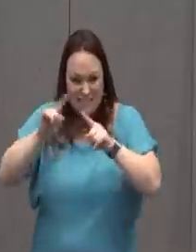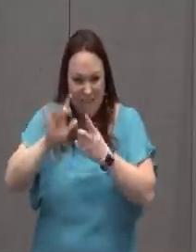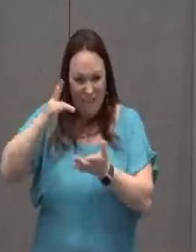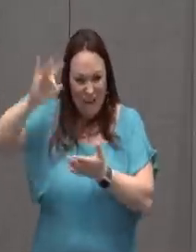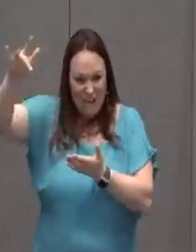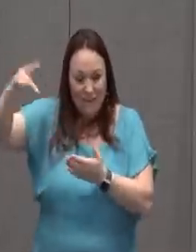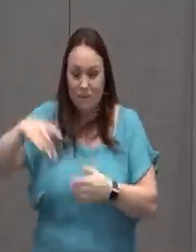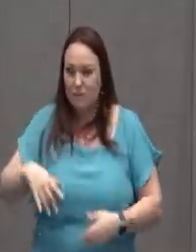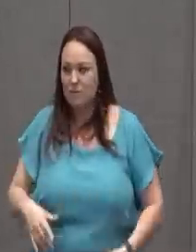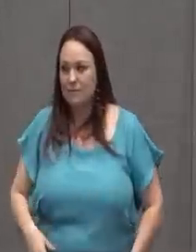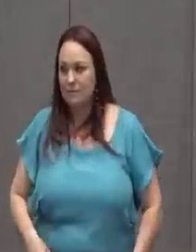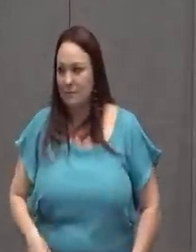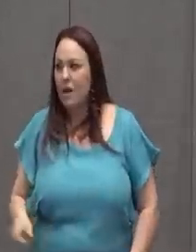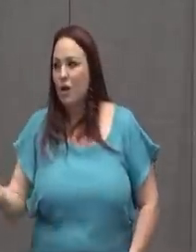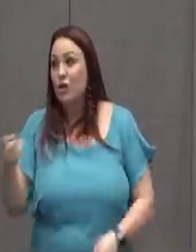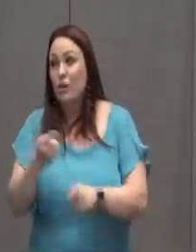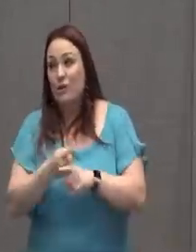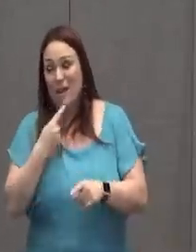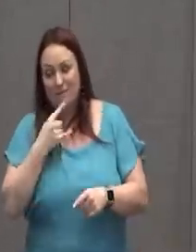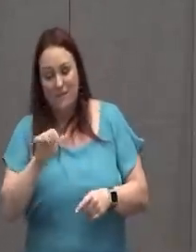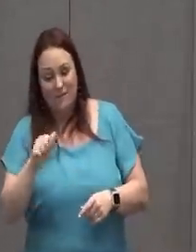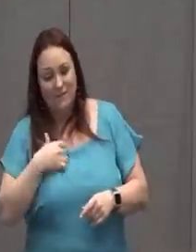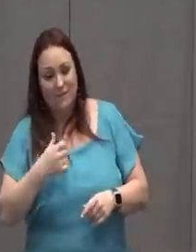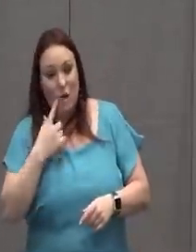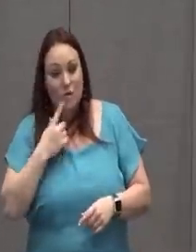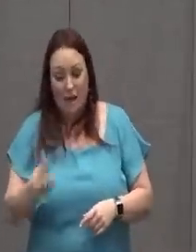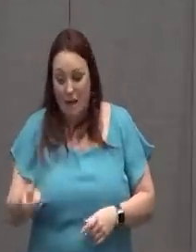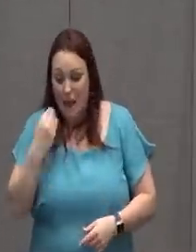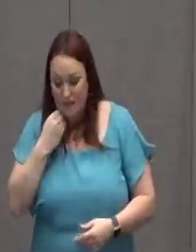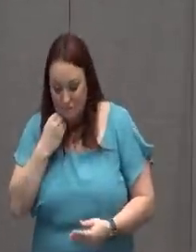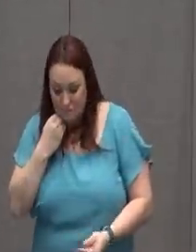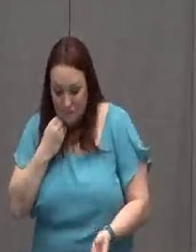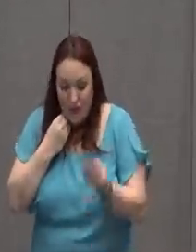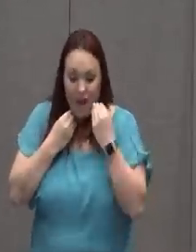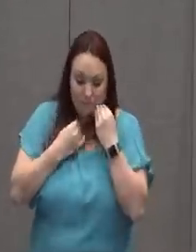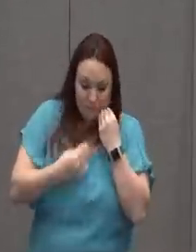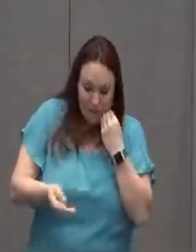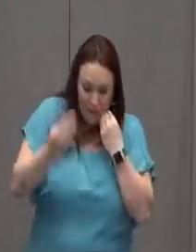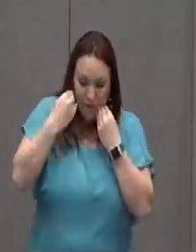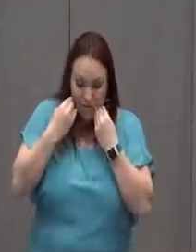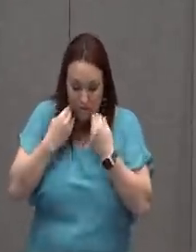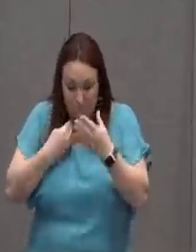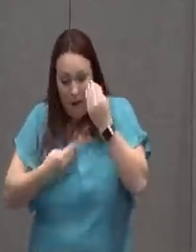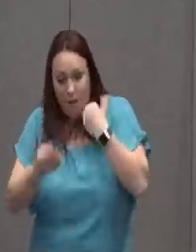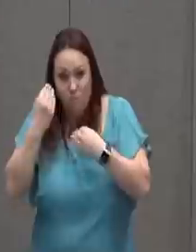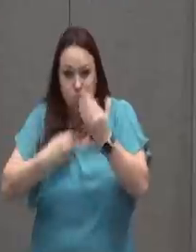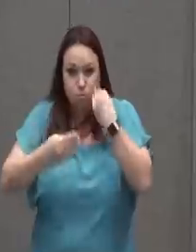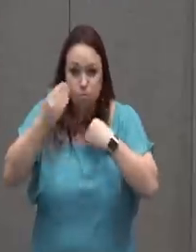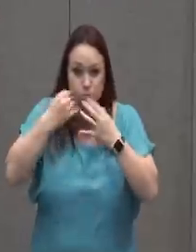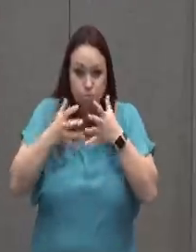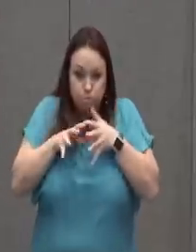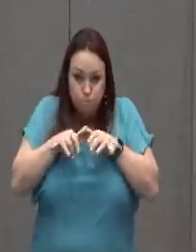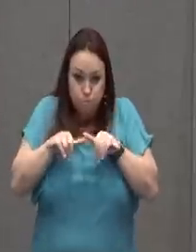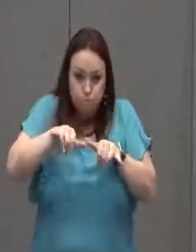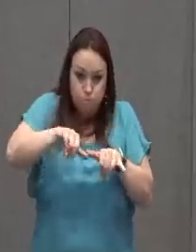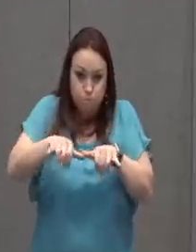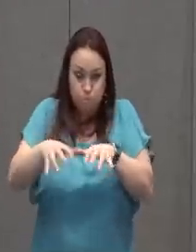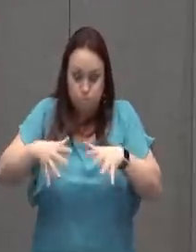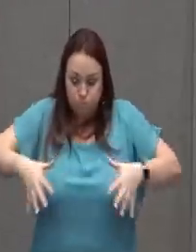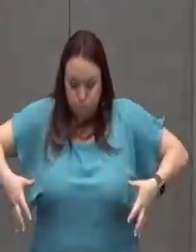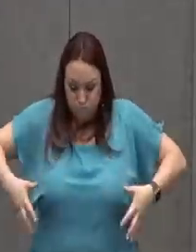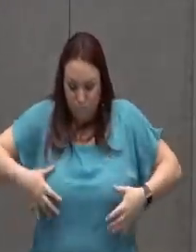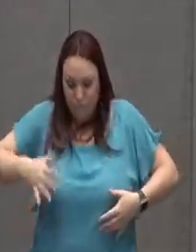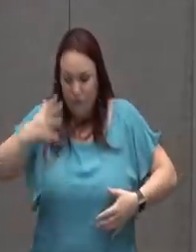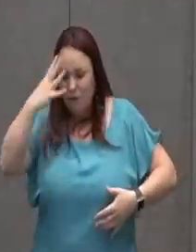ants ate crystal after crystal until they were so full that they fell